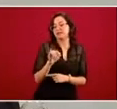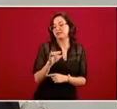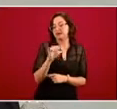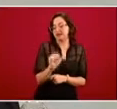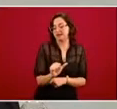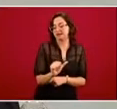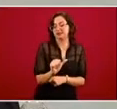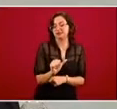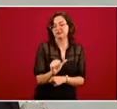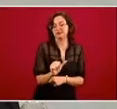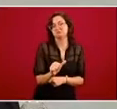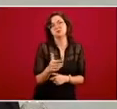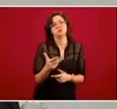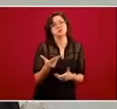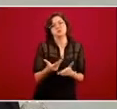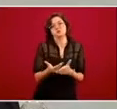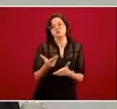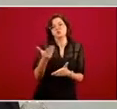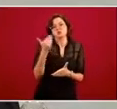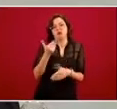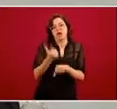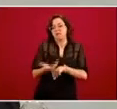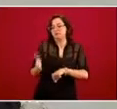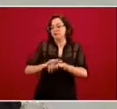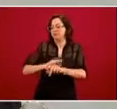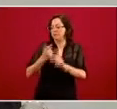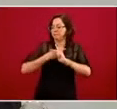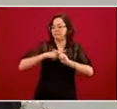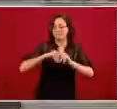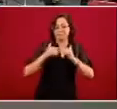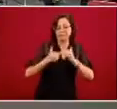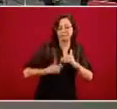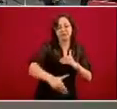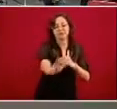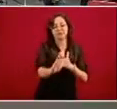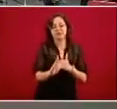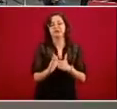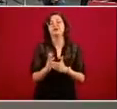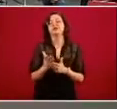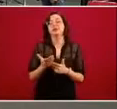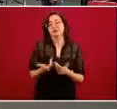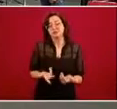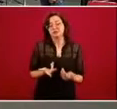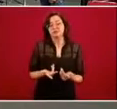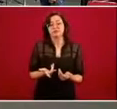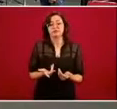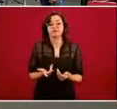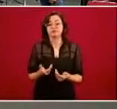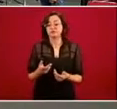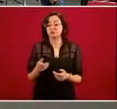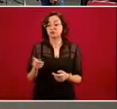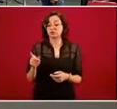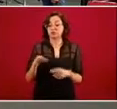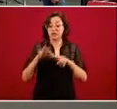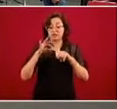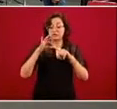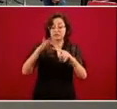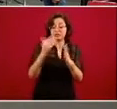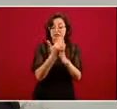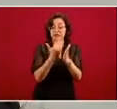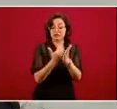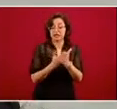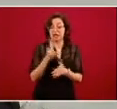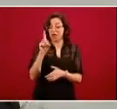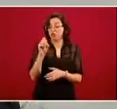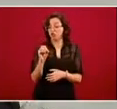a hospital, one of the requirements is that the hospital has an ethics committee. So once we